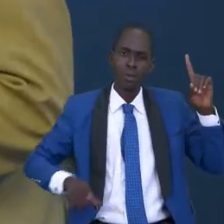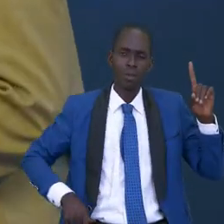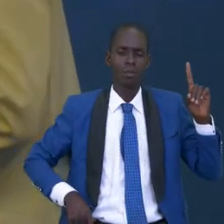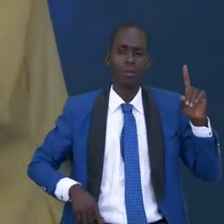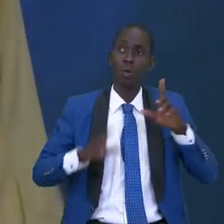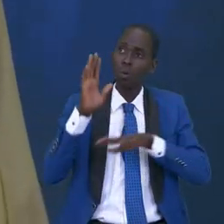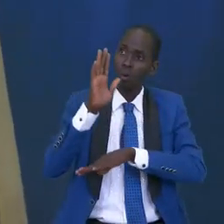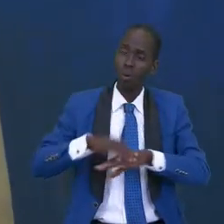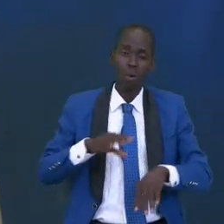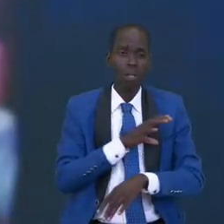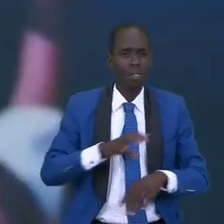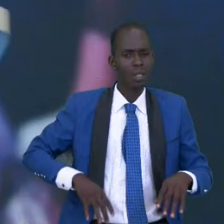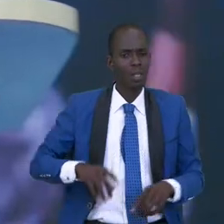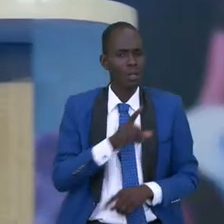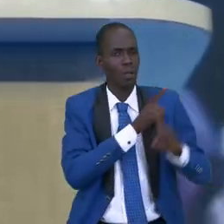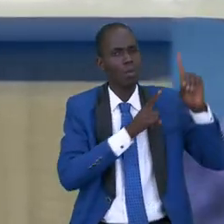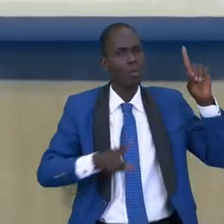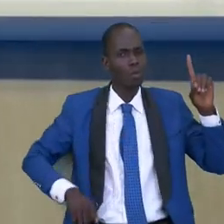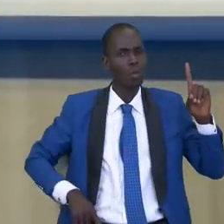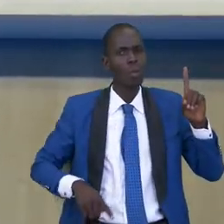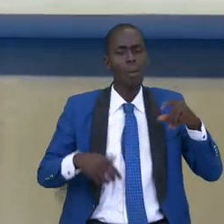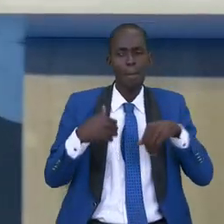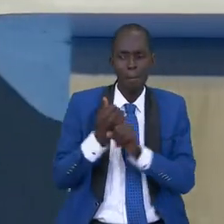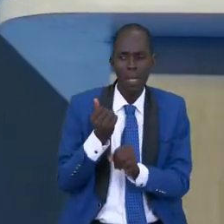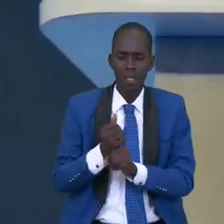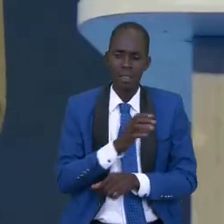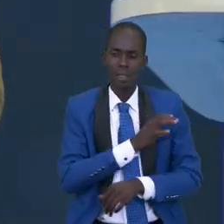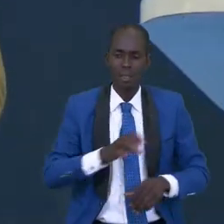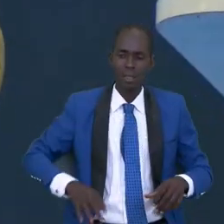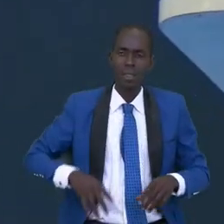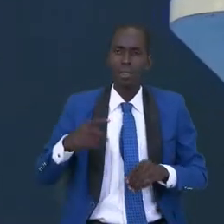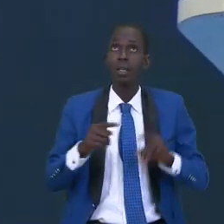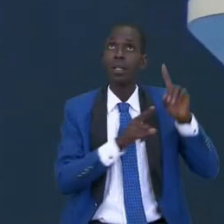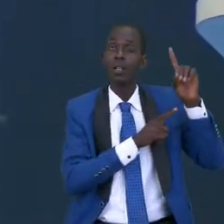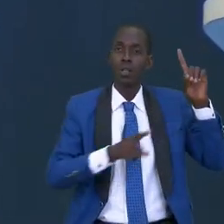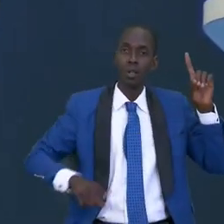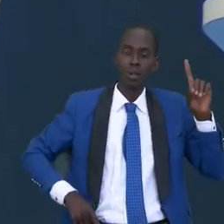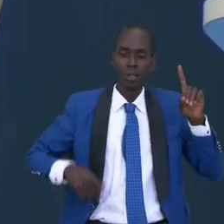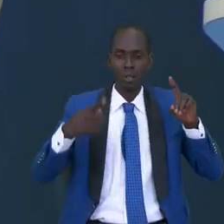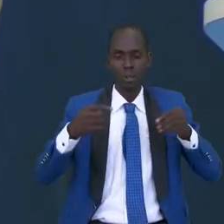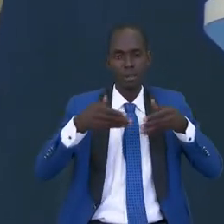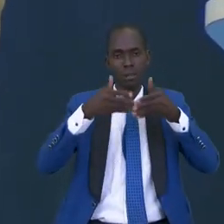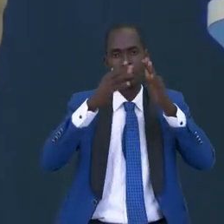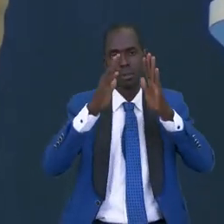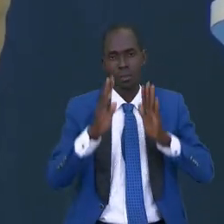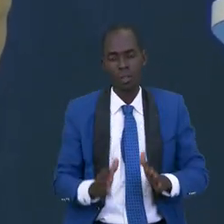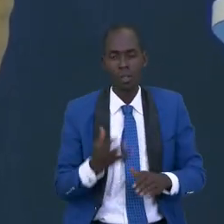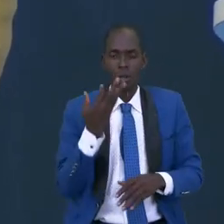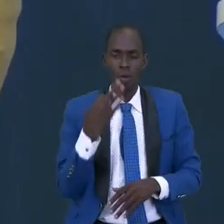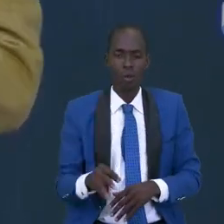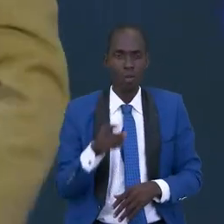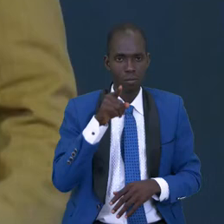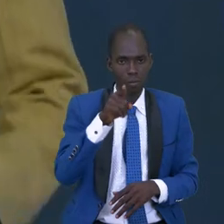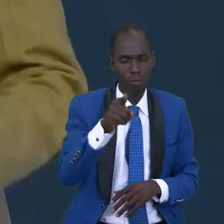called him Lord. He made him the Lord, the director of his